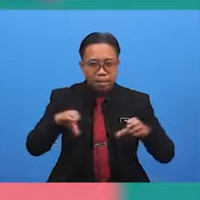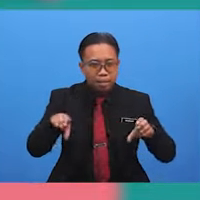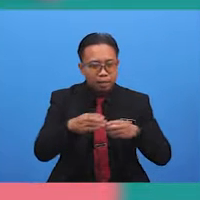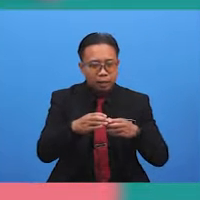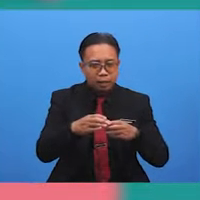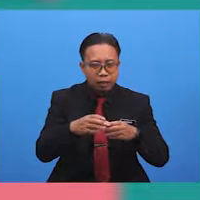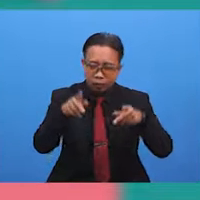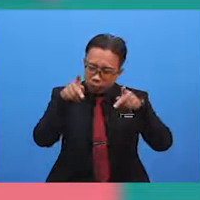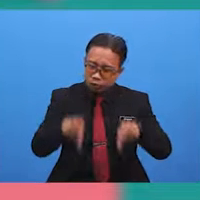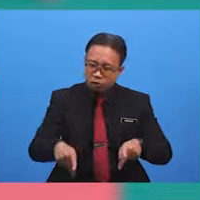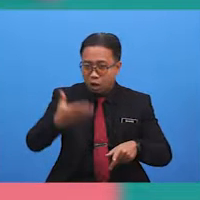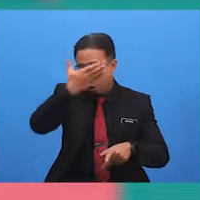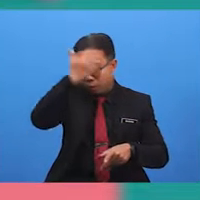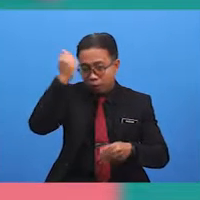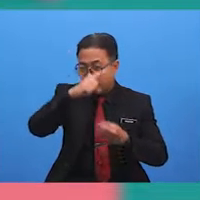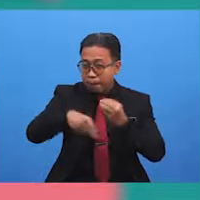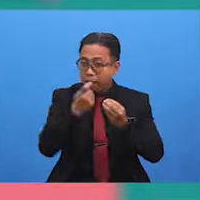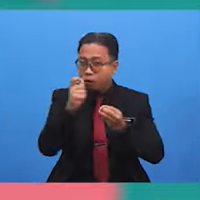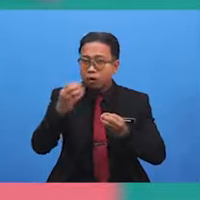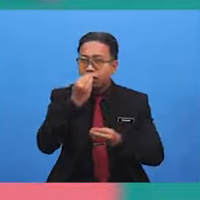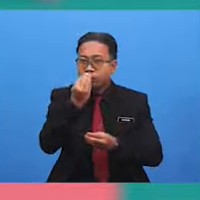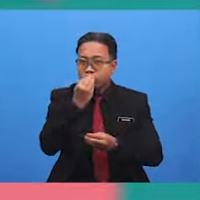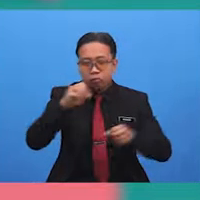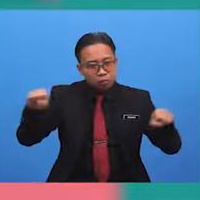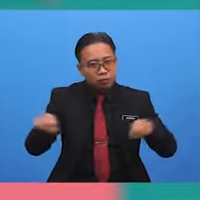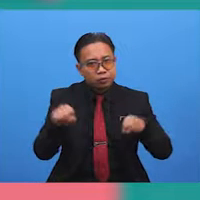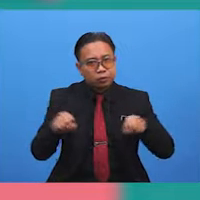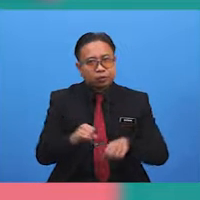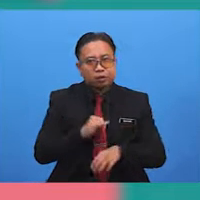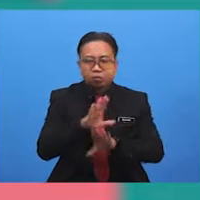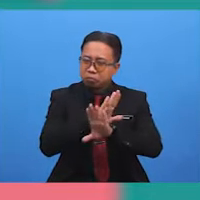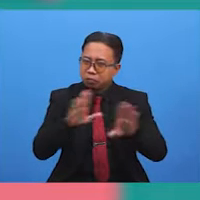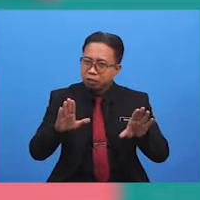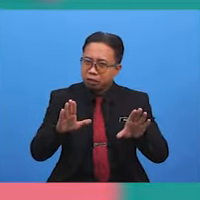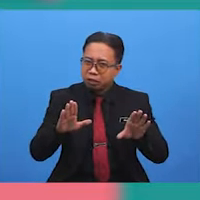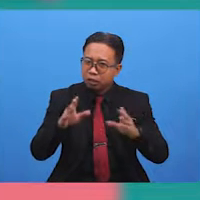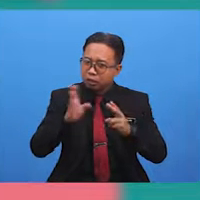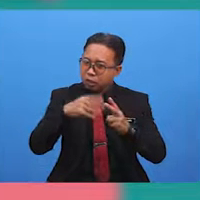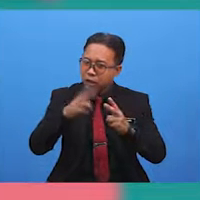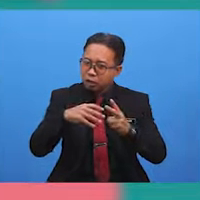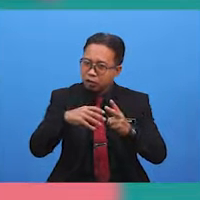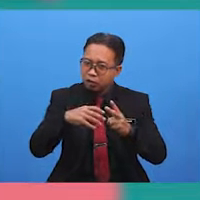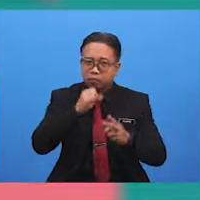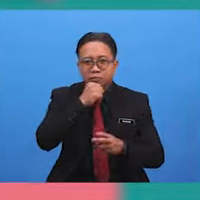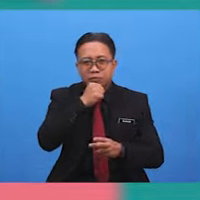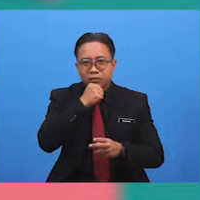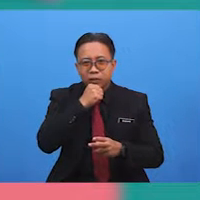the person forget about the food that they are cooking. I did not marry a very elderly spouse, even though I sang